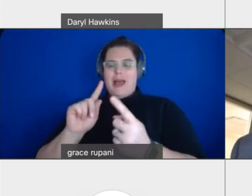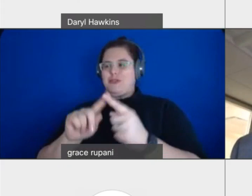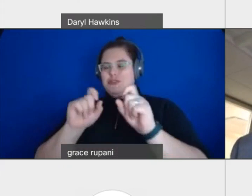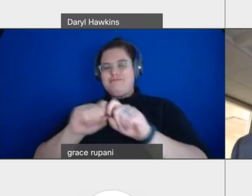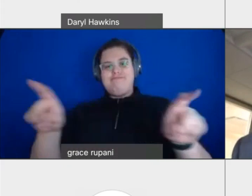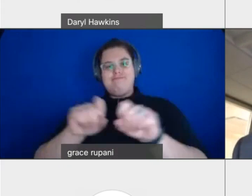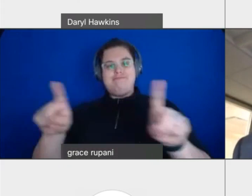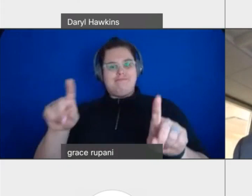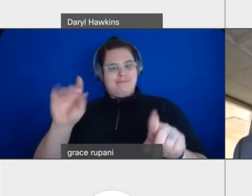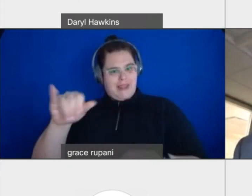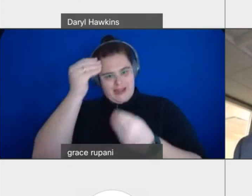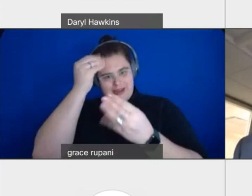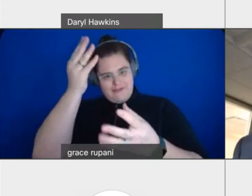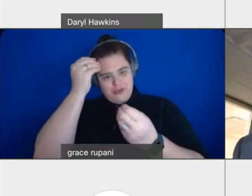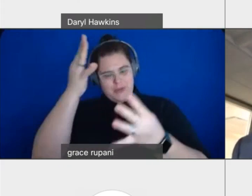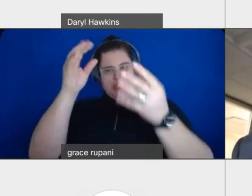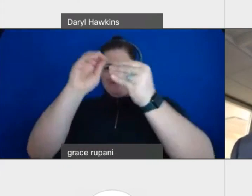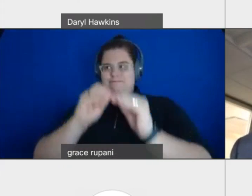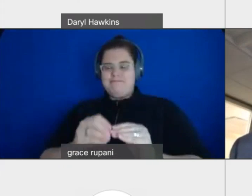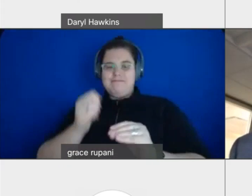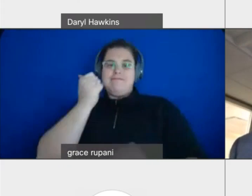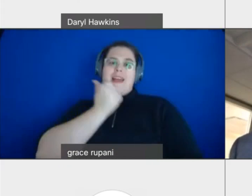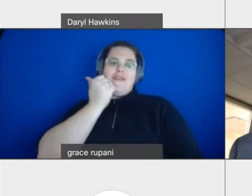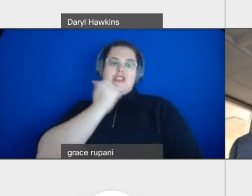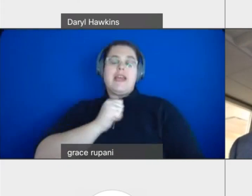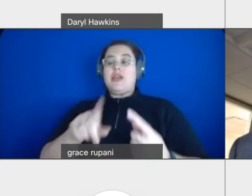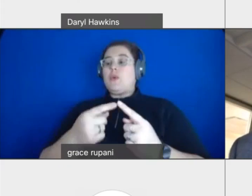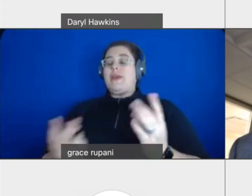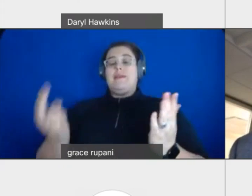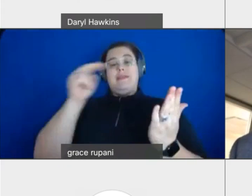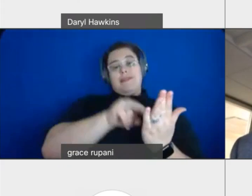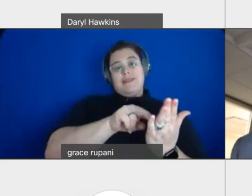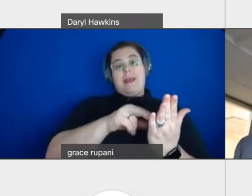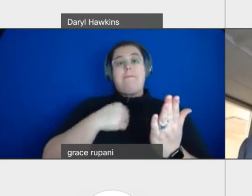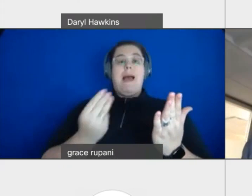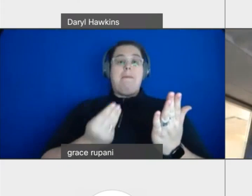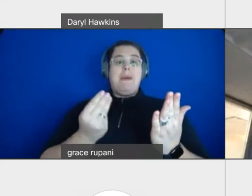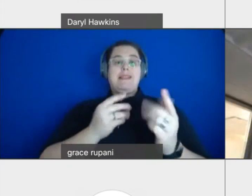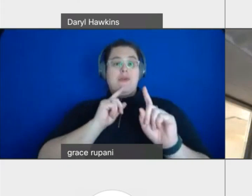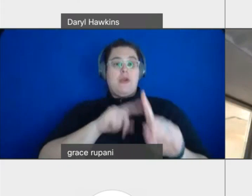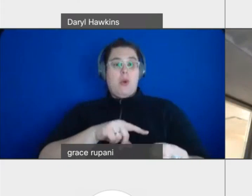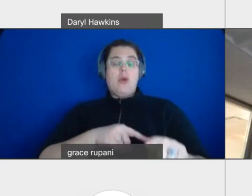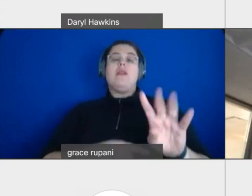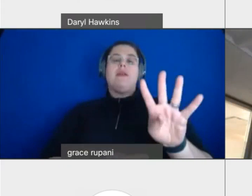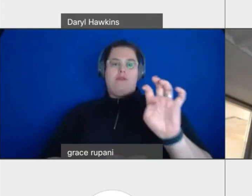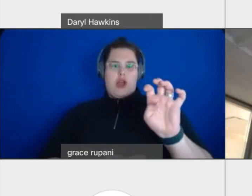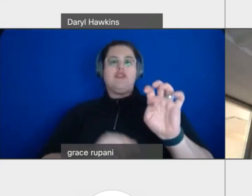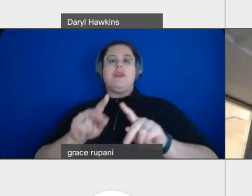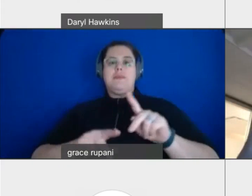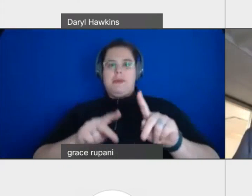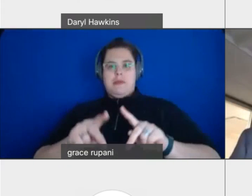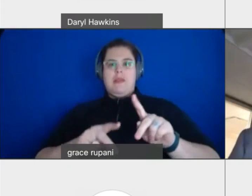day. And as I look at my Monday report, there were 400 people who